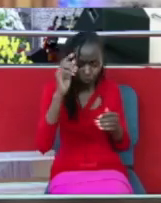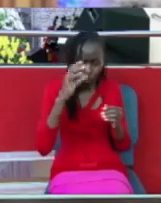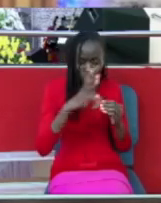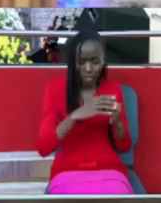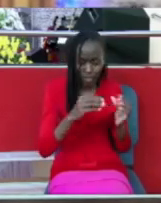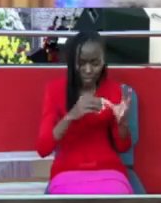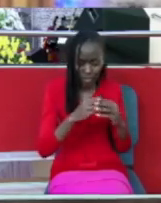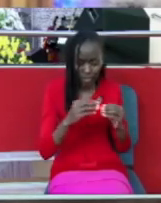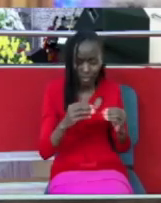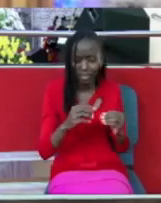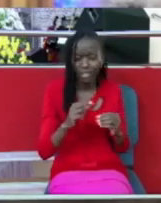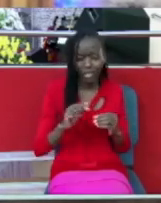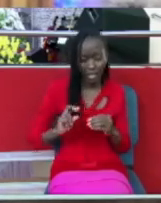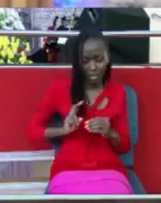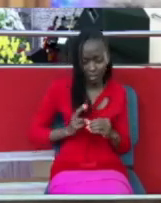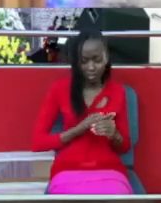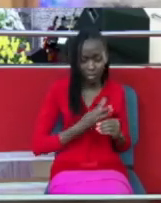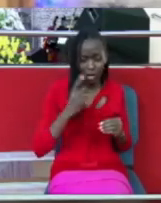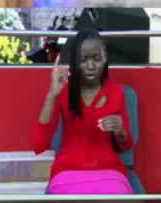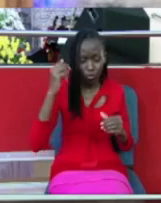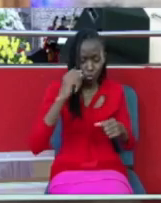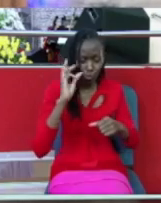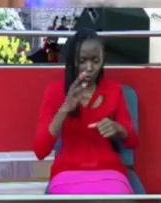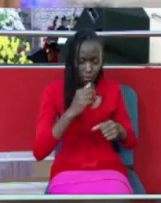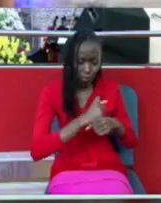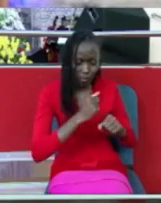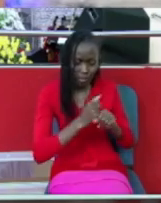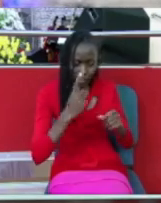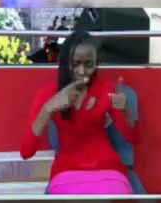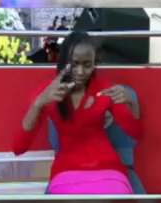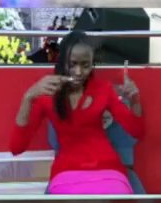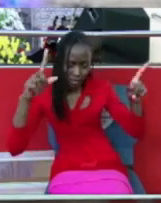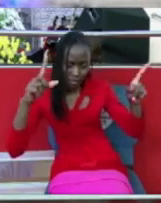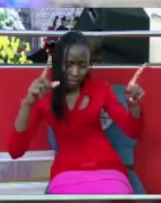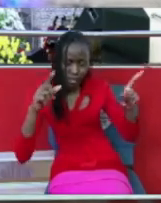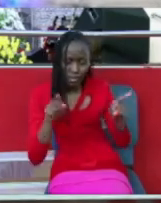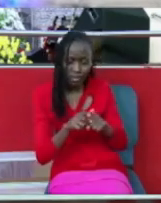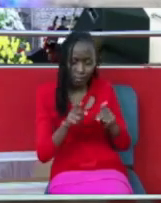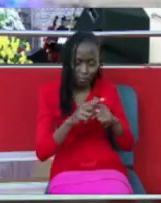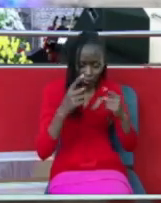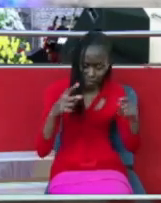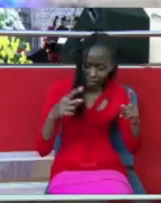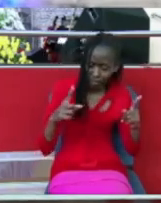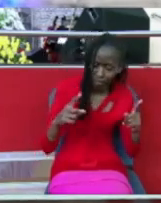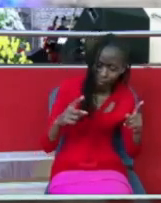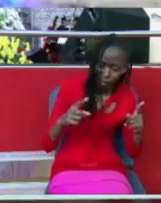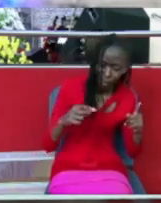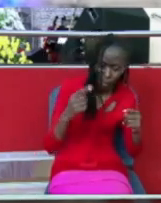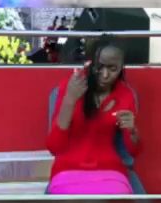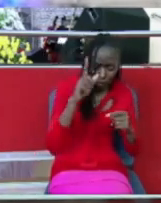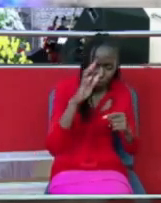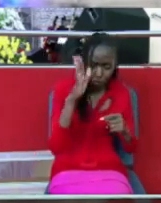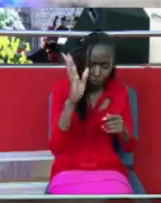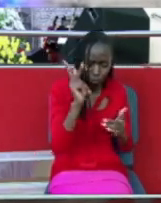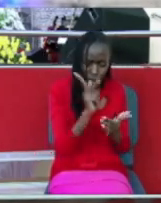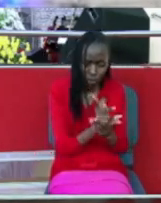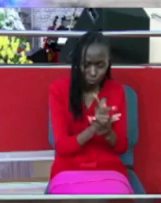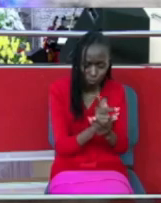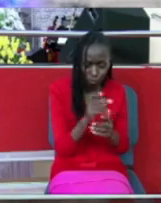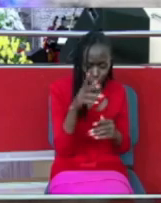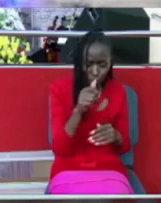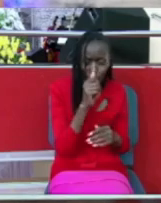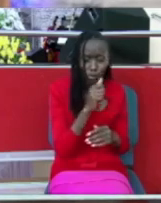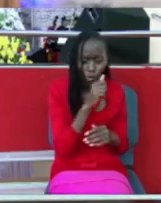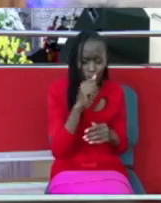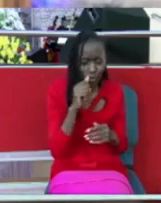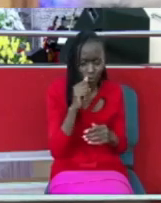You are making us prosperous. Unatufanya wenye ufanisi. You are making us successful. Unatupa ushindi. Because you keep your promises. Kwa sababu wewe ni